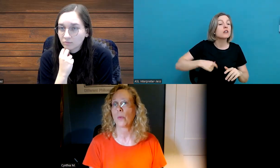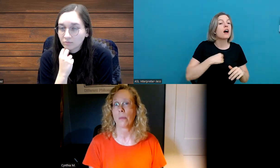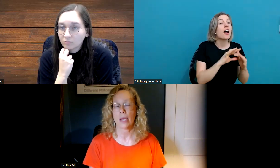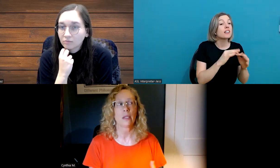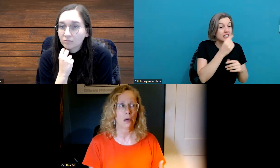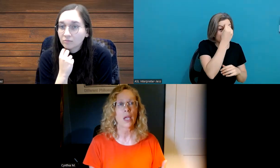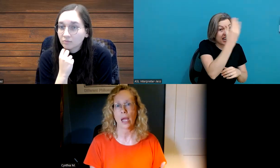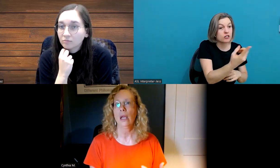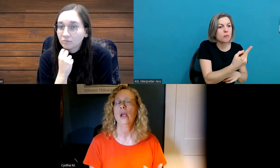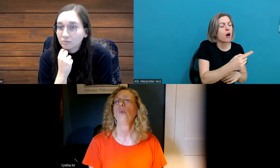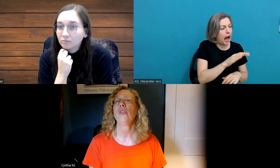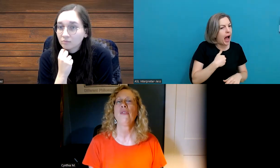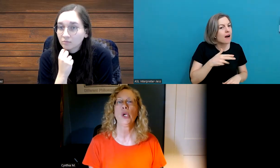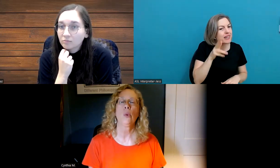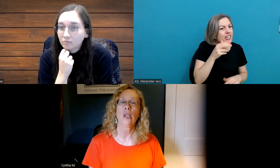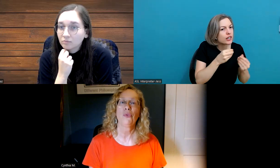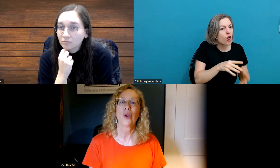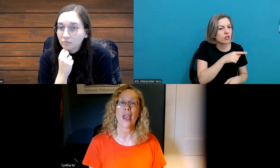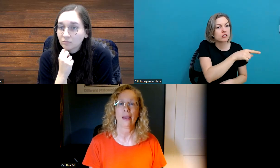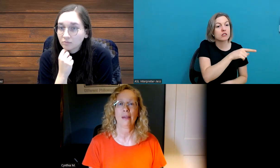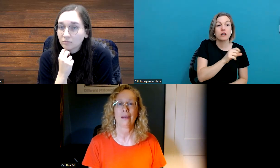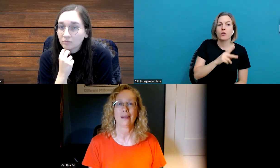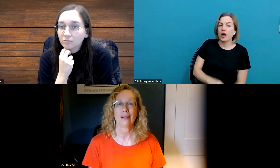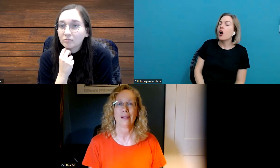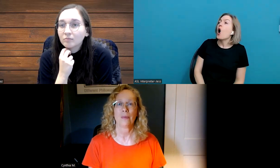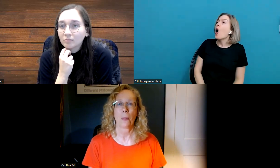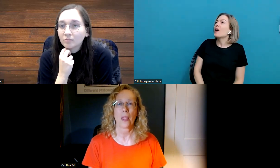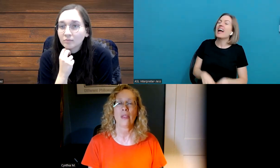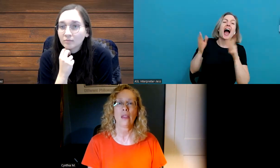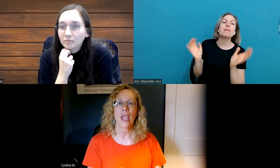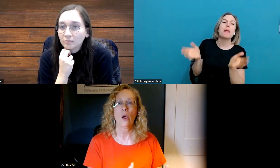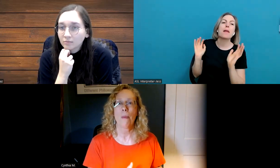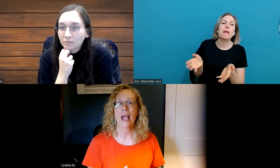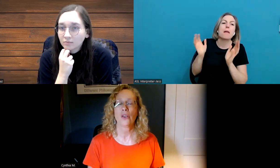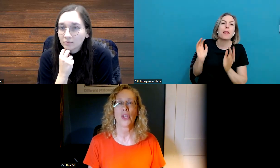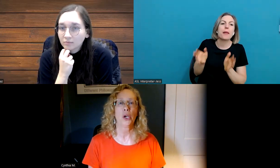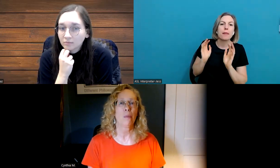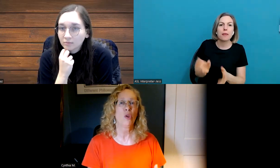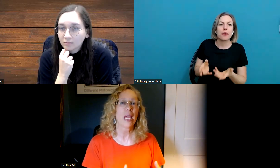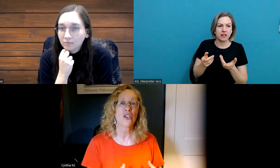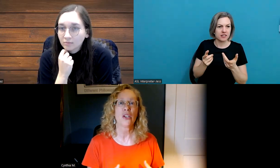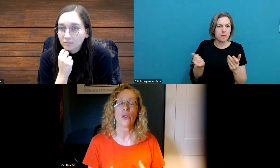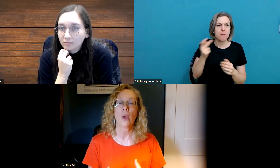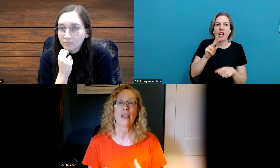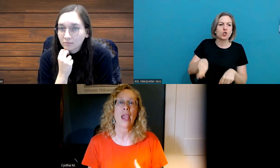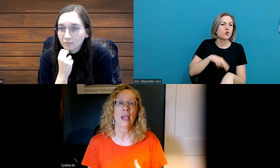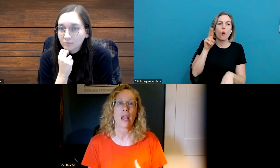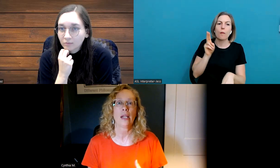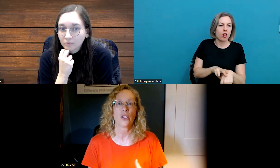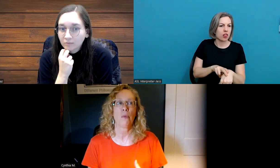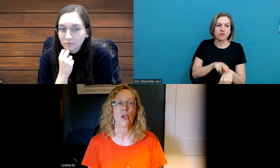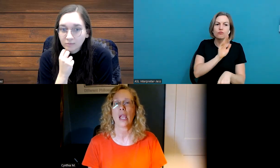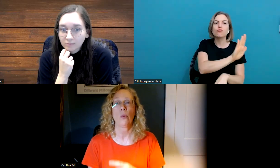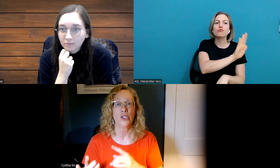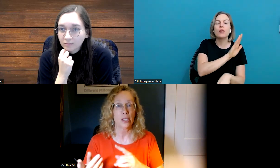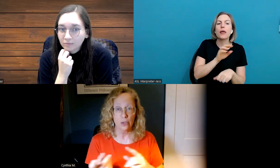And someone might say, okay, well, they very quickly forget. And then they go back to their communication in the way they like